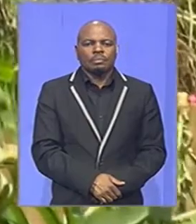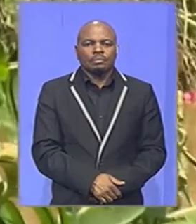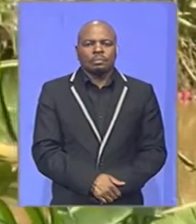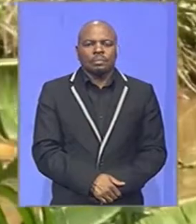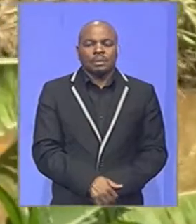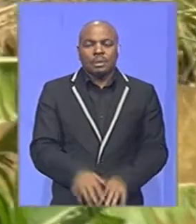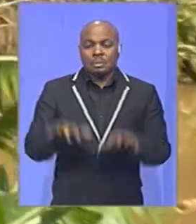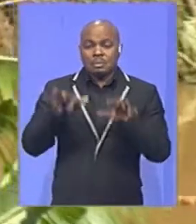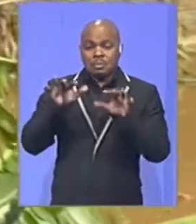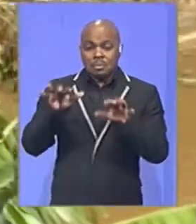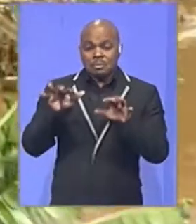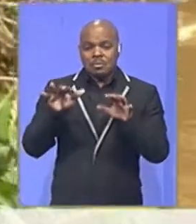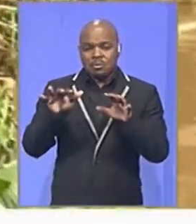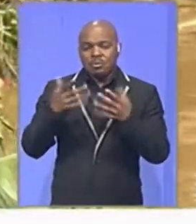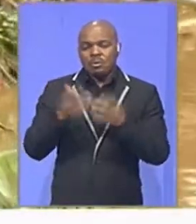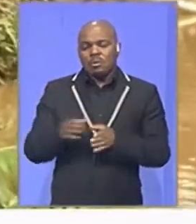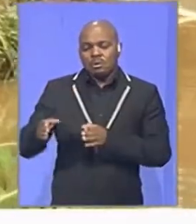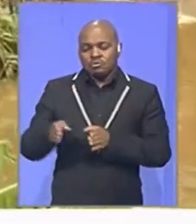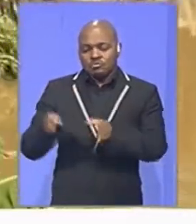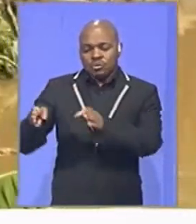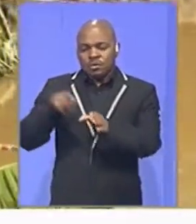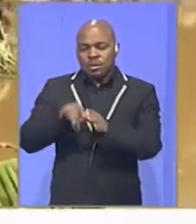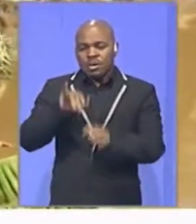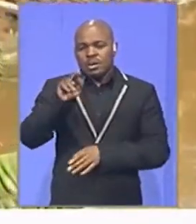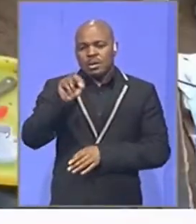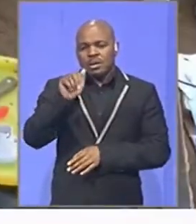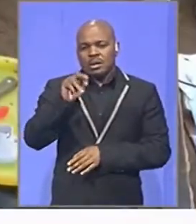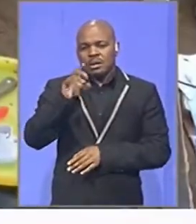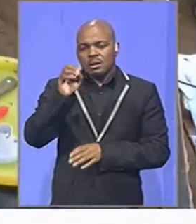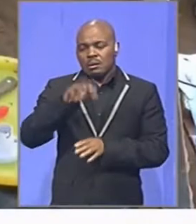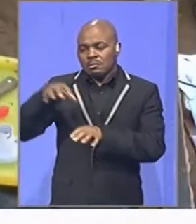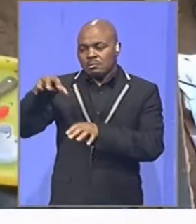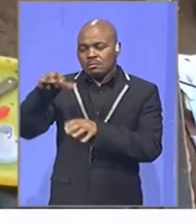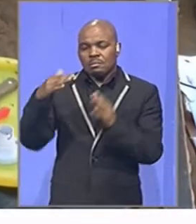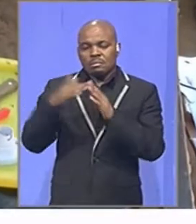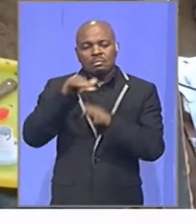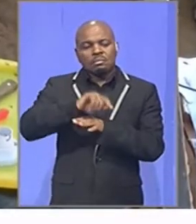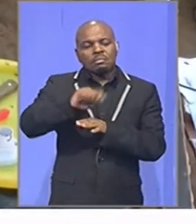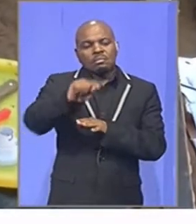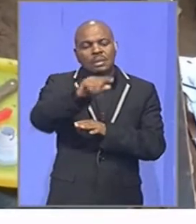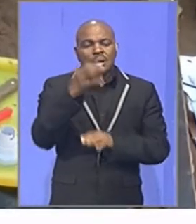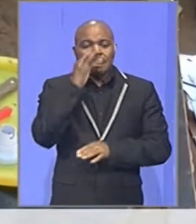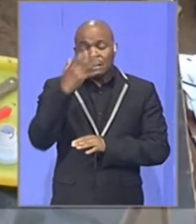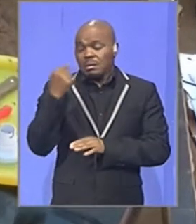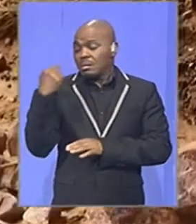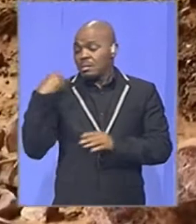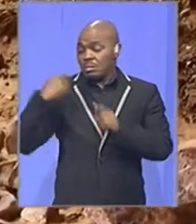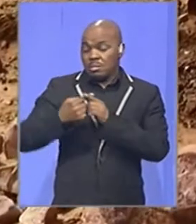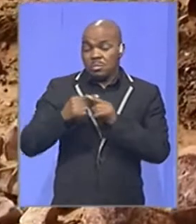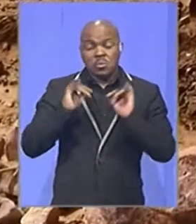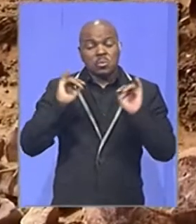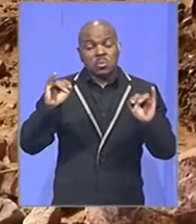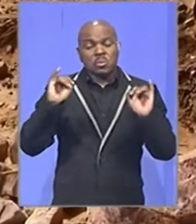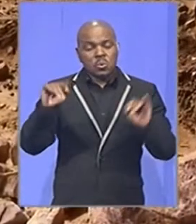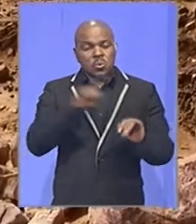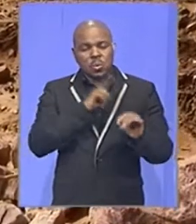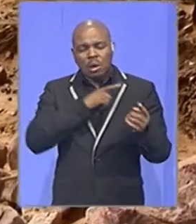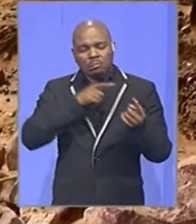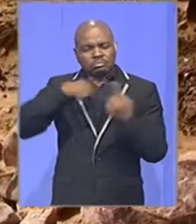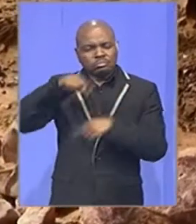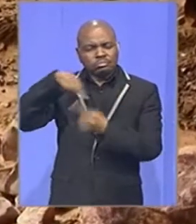Badudi bao ba dulago go bapa le leriba la noka ya Inanda ba re matšatši a mmalwa a go feta a be a le boima. Ledimo le